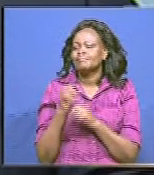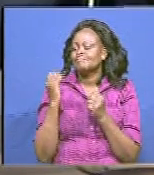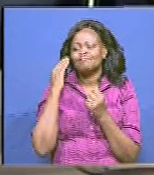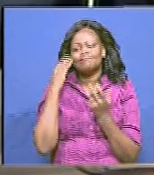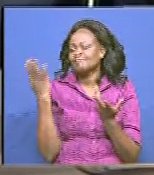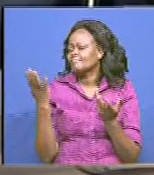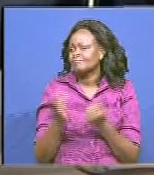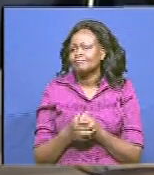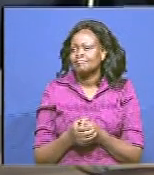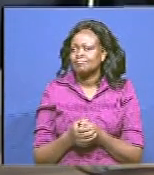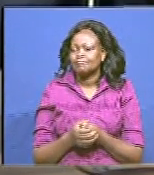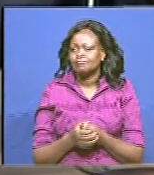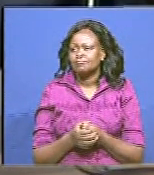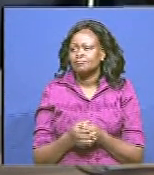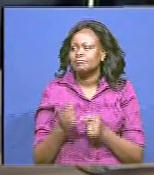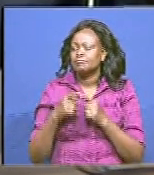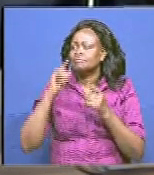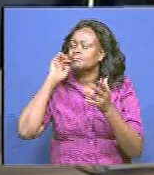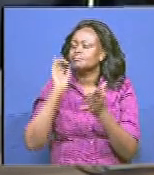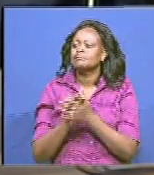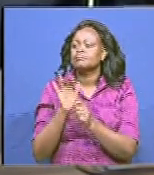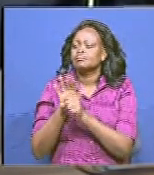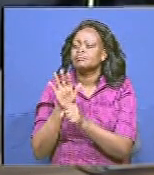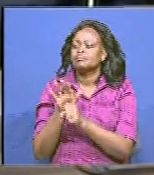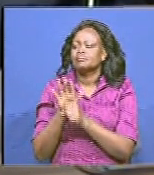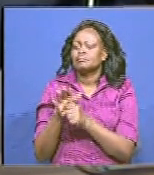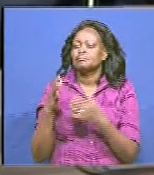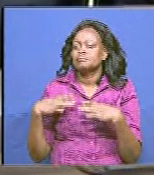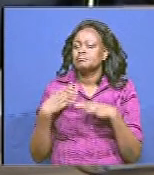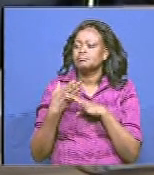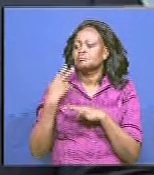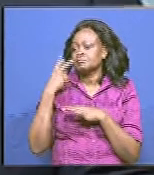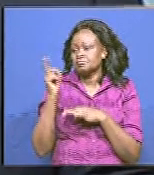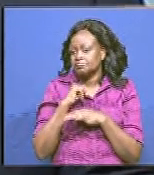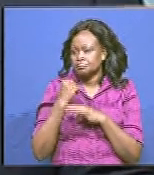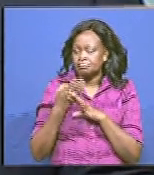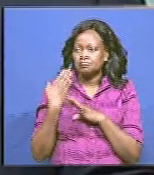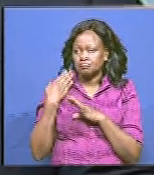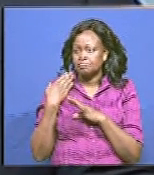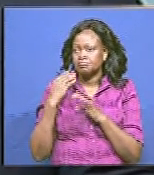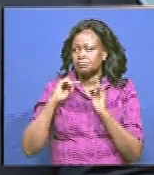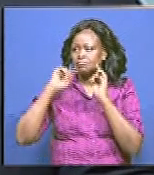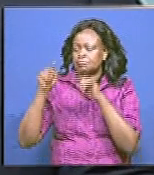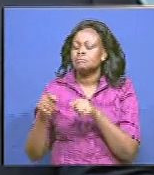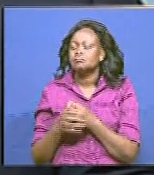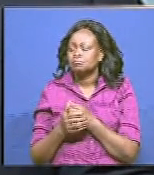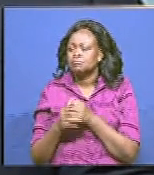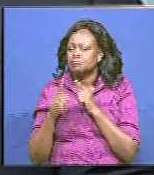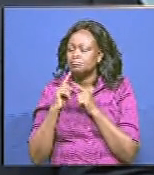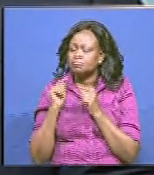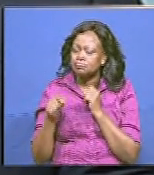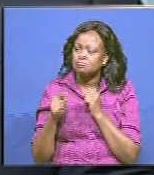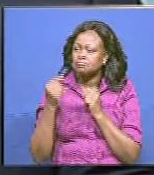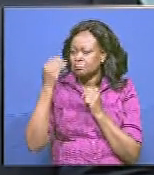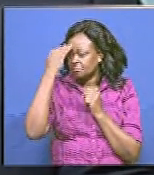Daniel. All right, that's fine. But I believe quite a number. Okay. I have seen it before, even before we went vibrant over it.